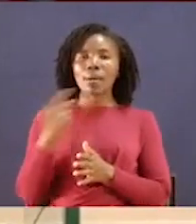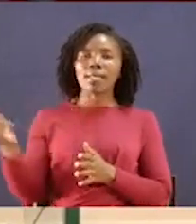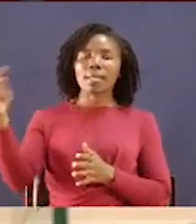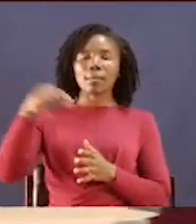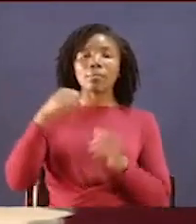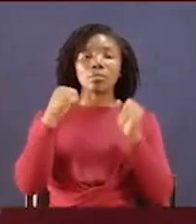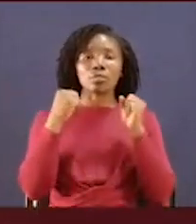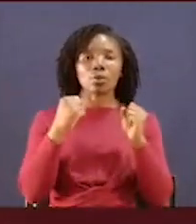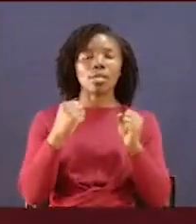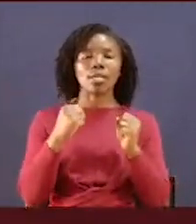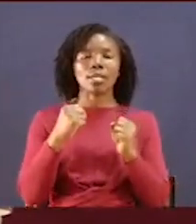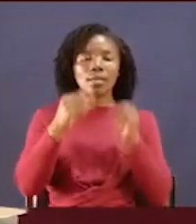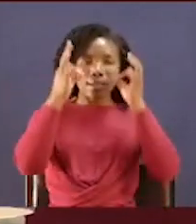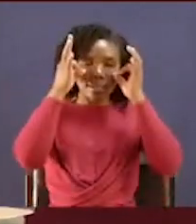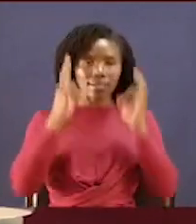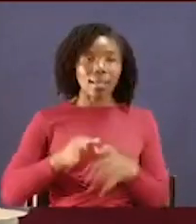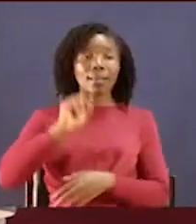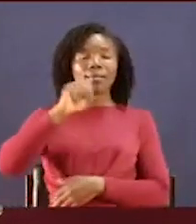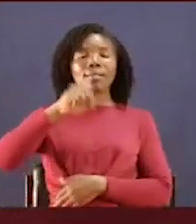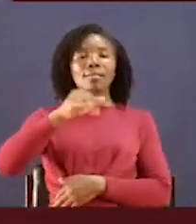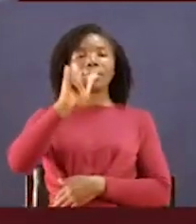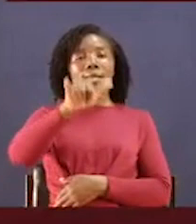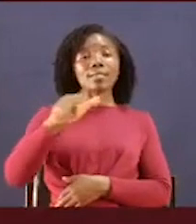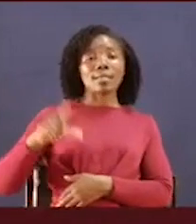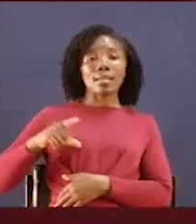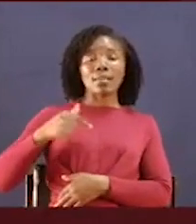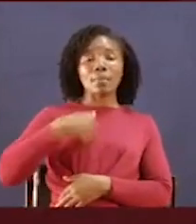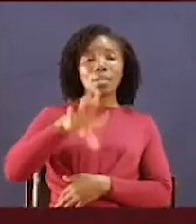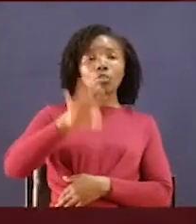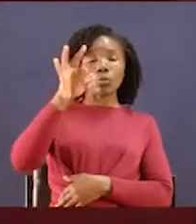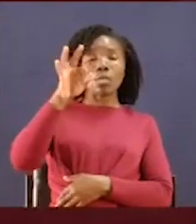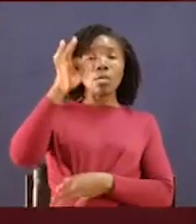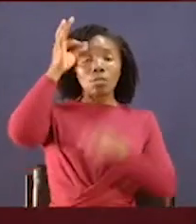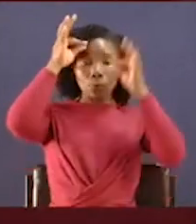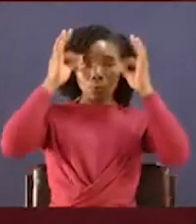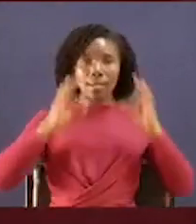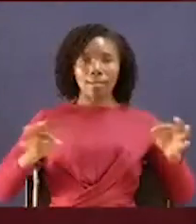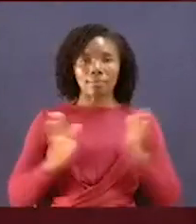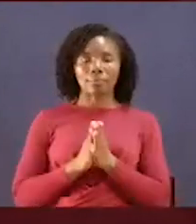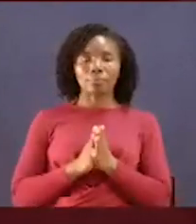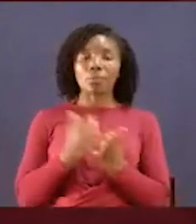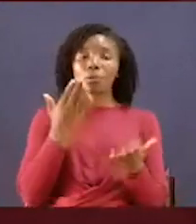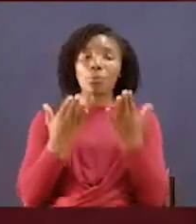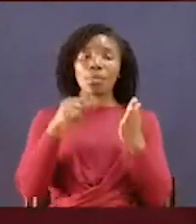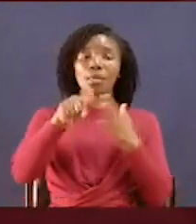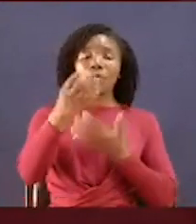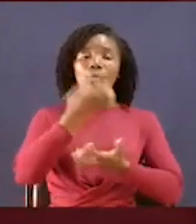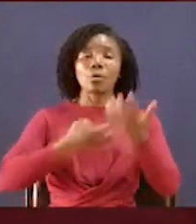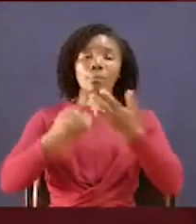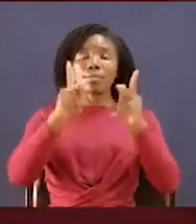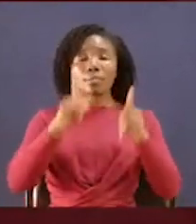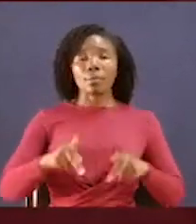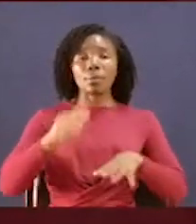But keep your eyes where they need to be. Keep your eyes on people. Whether you're a business person, this is good